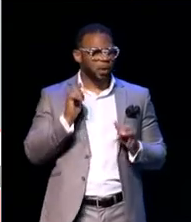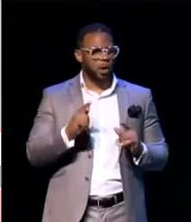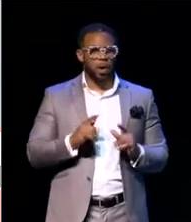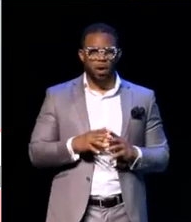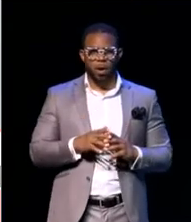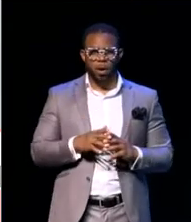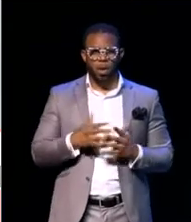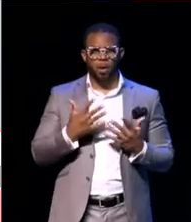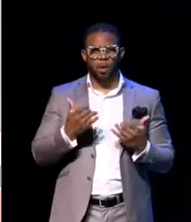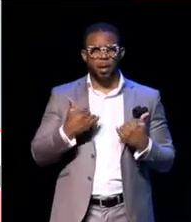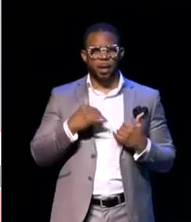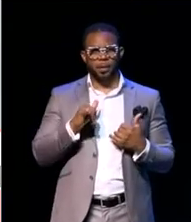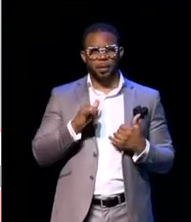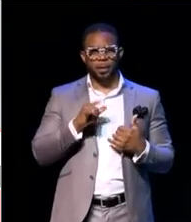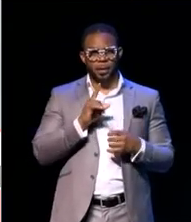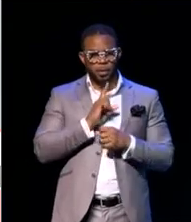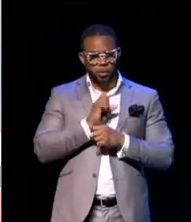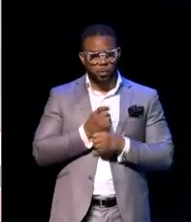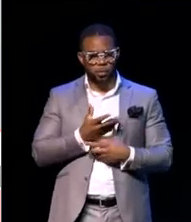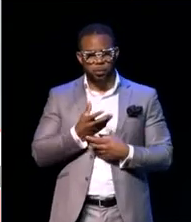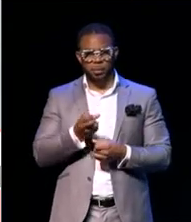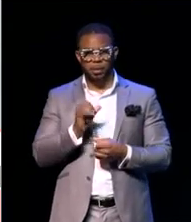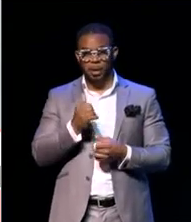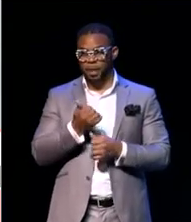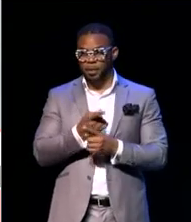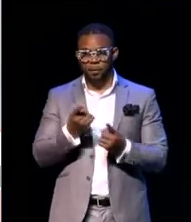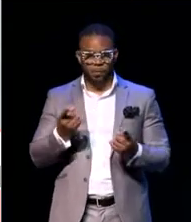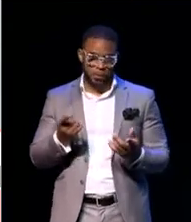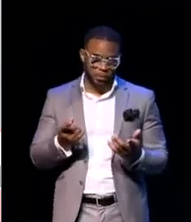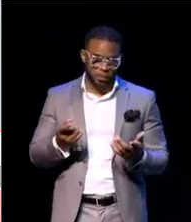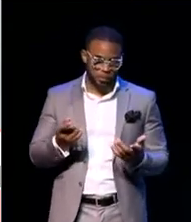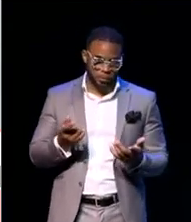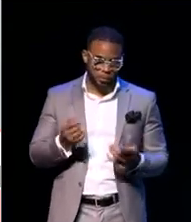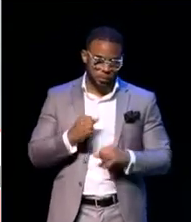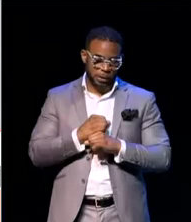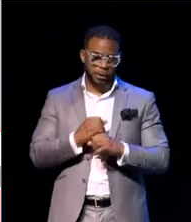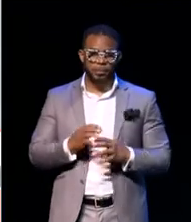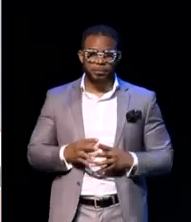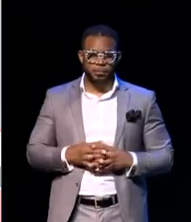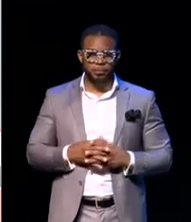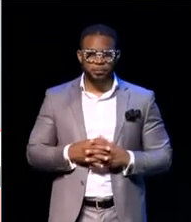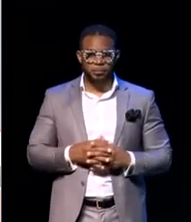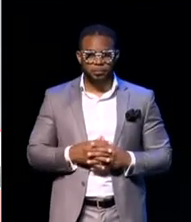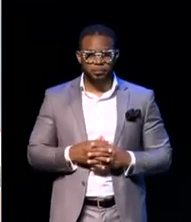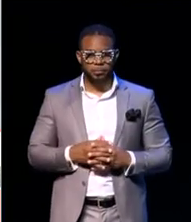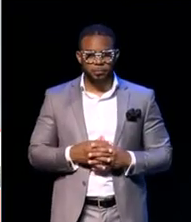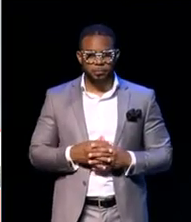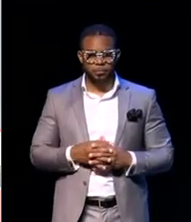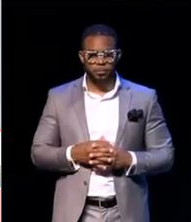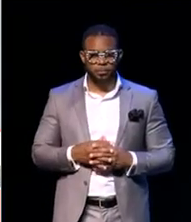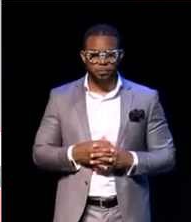all want to have that assurance that everybody's protected.